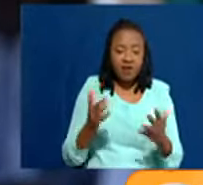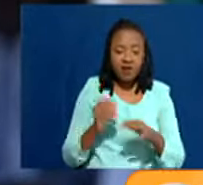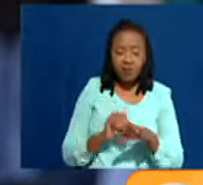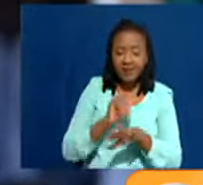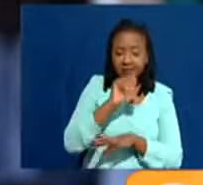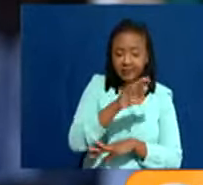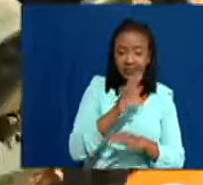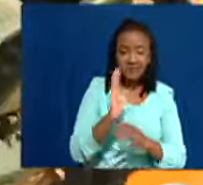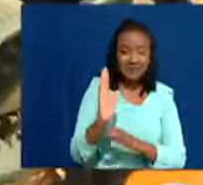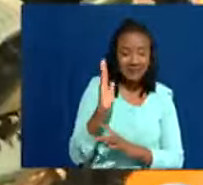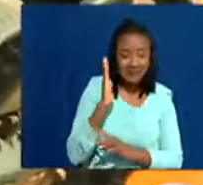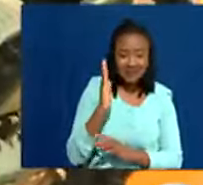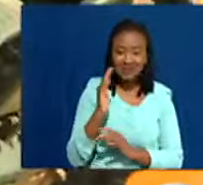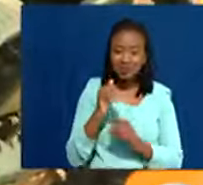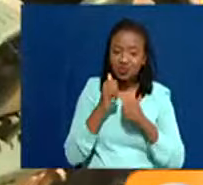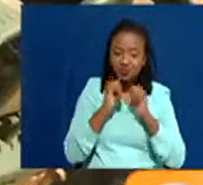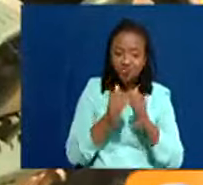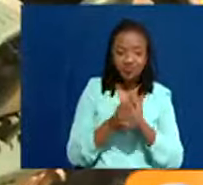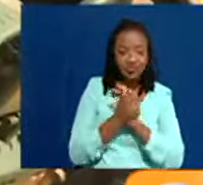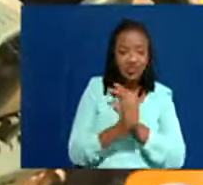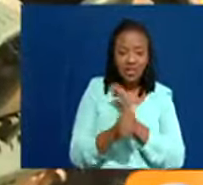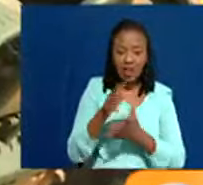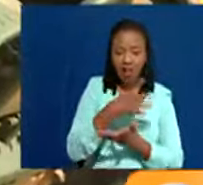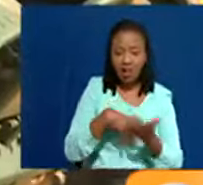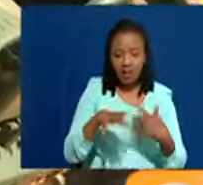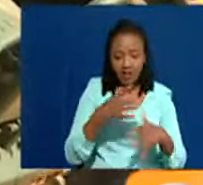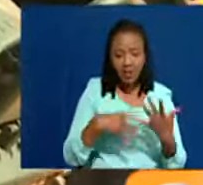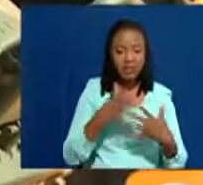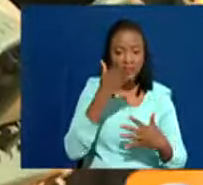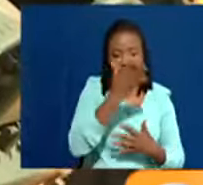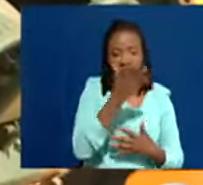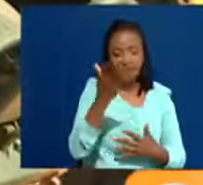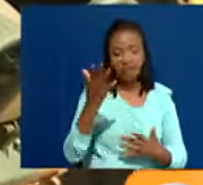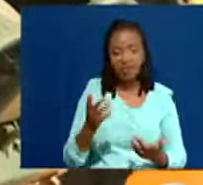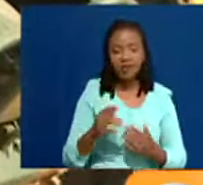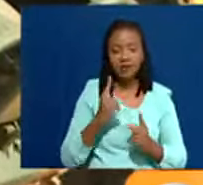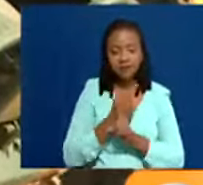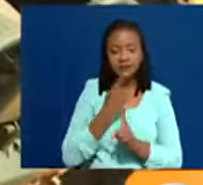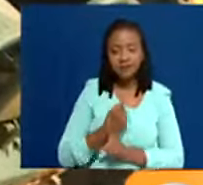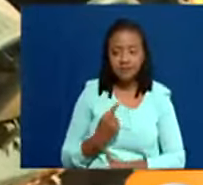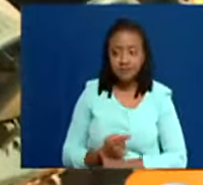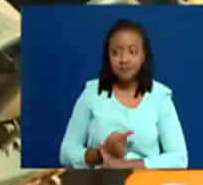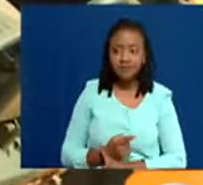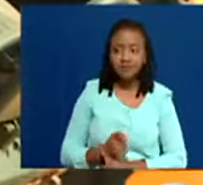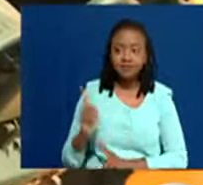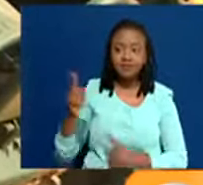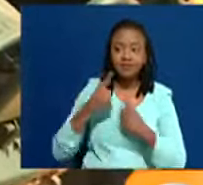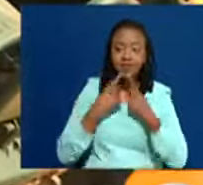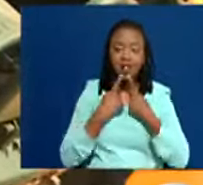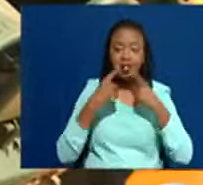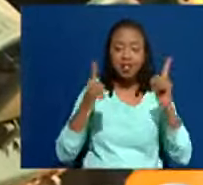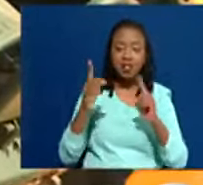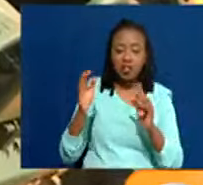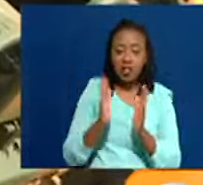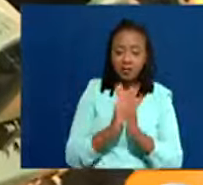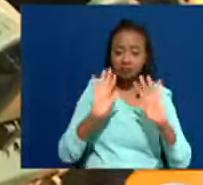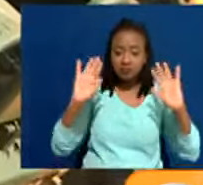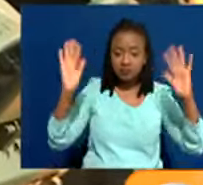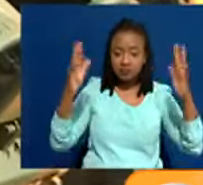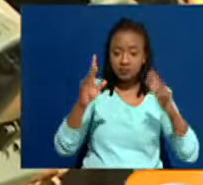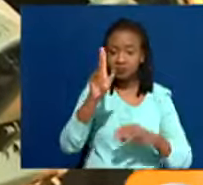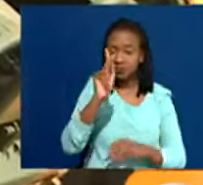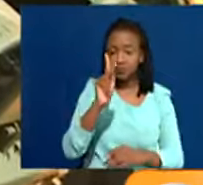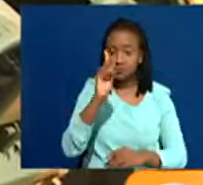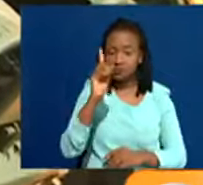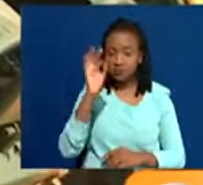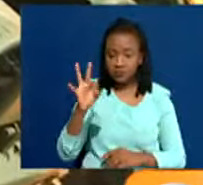mixing of skills. The commitment by the head of state, which was made at the 12th celebration of the Kenya Defense Forces Day, sets